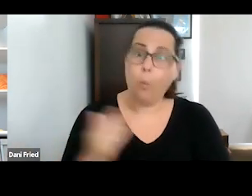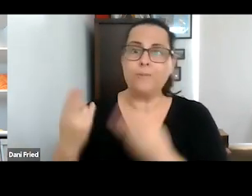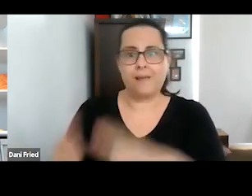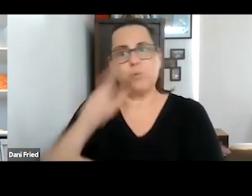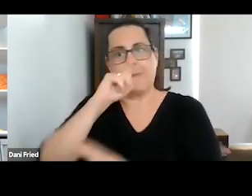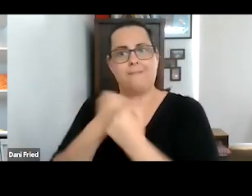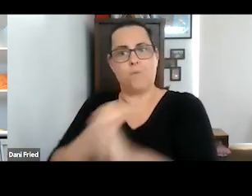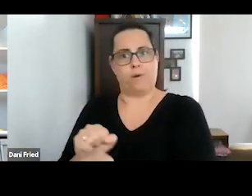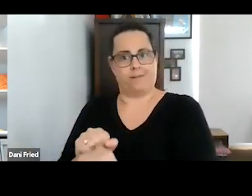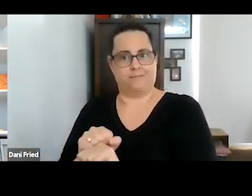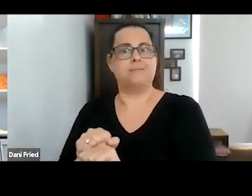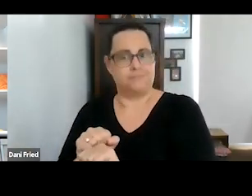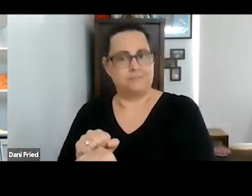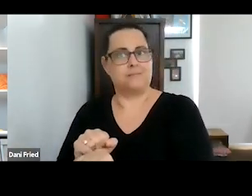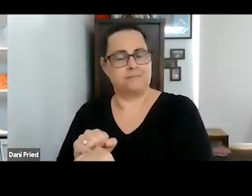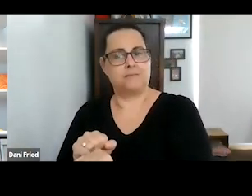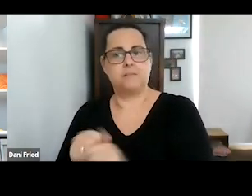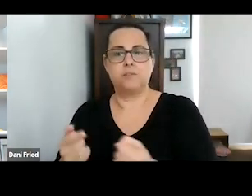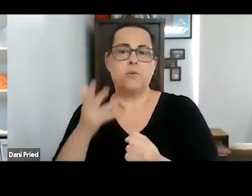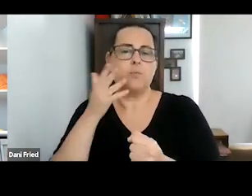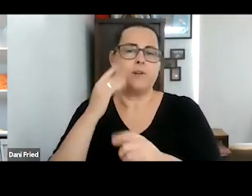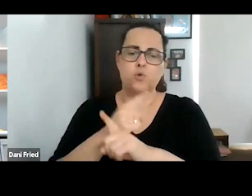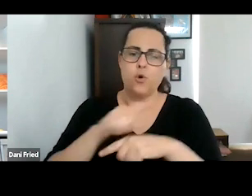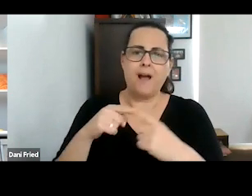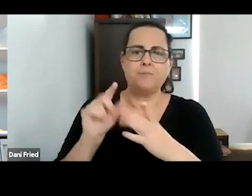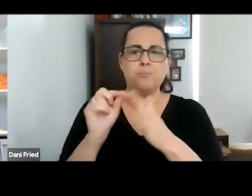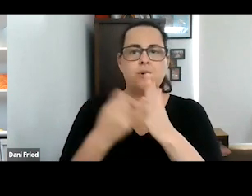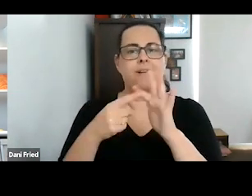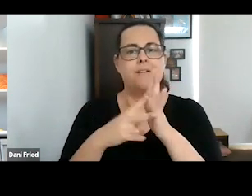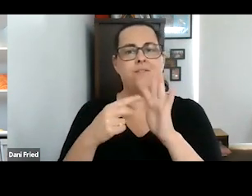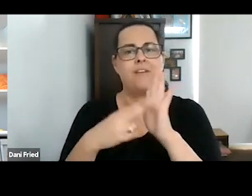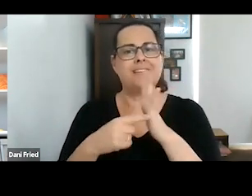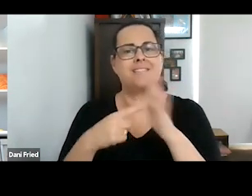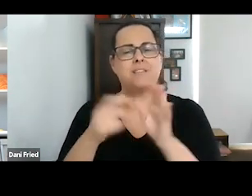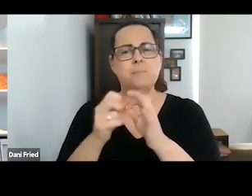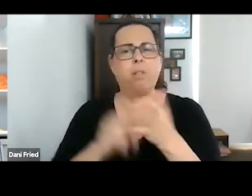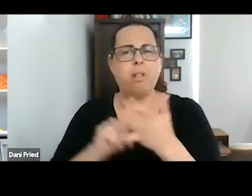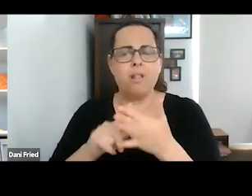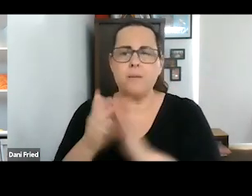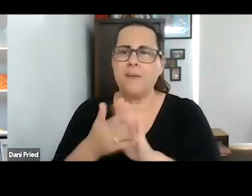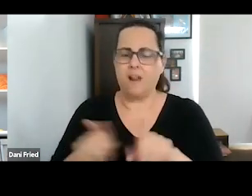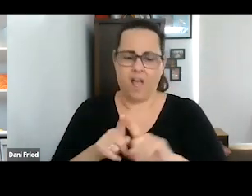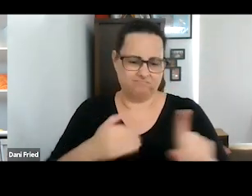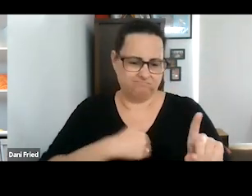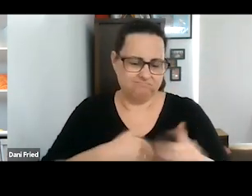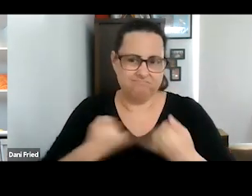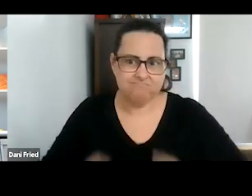deaths. When we talk about preventable conditions, we're talking about conditions such as